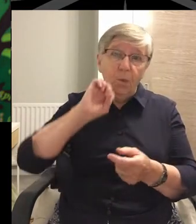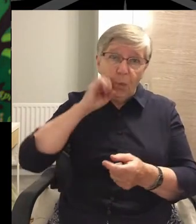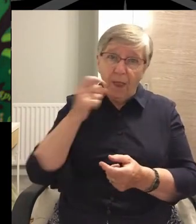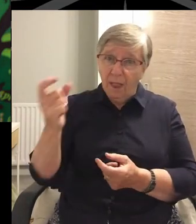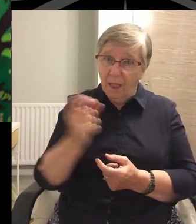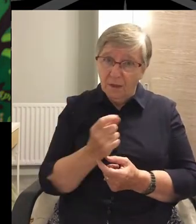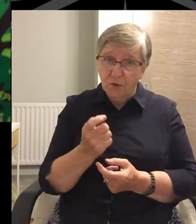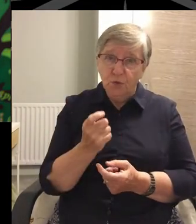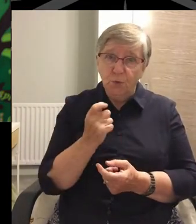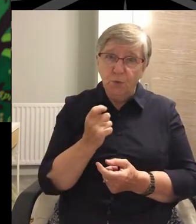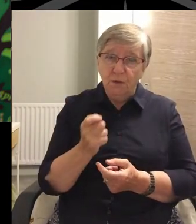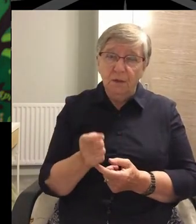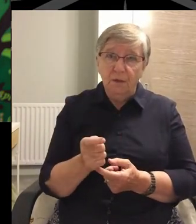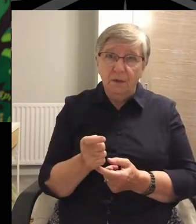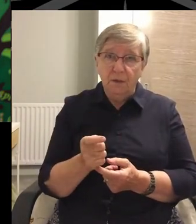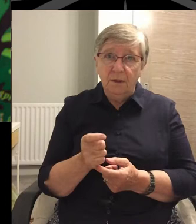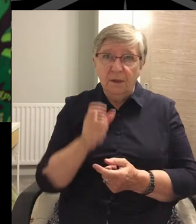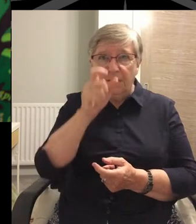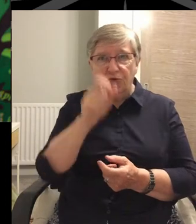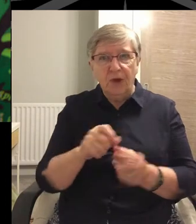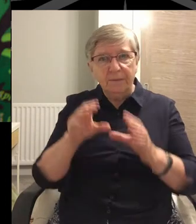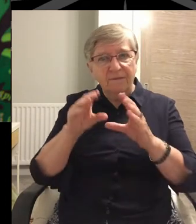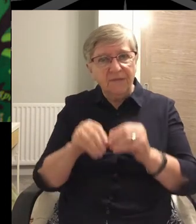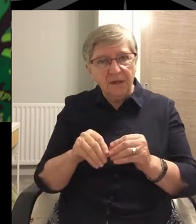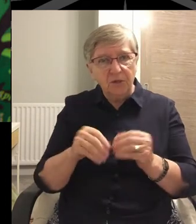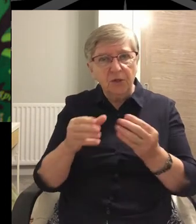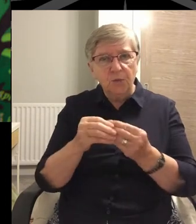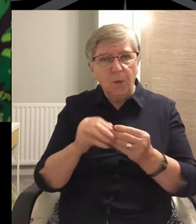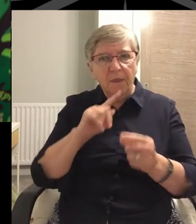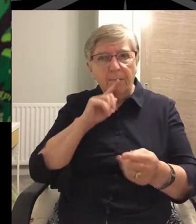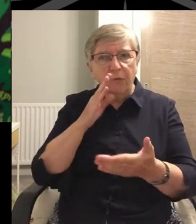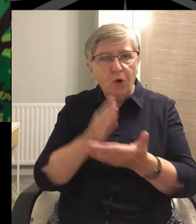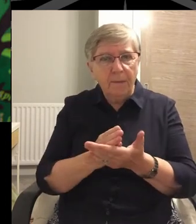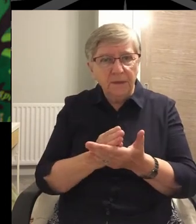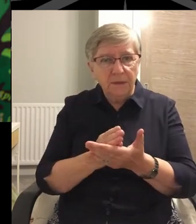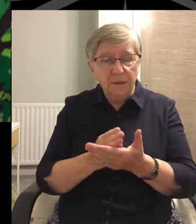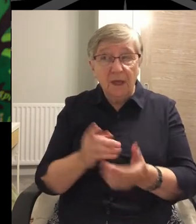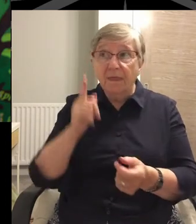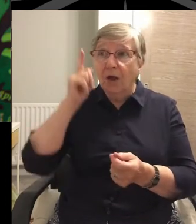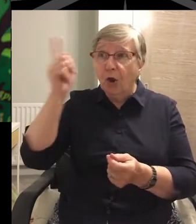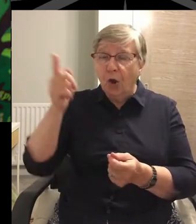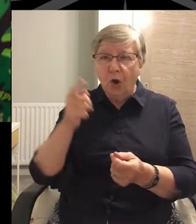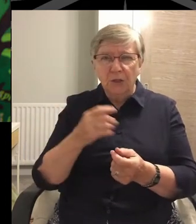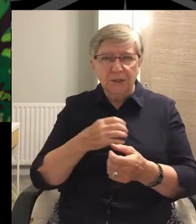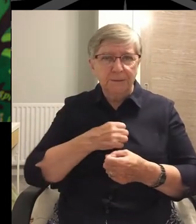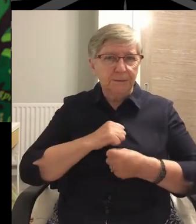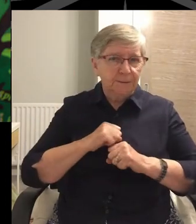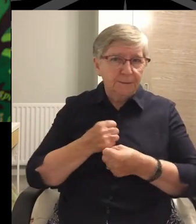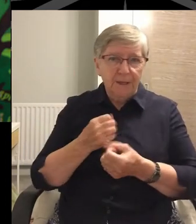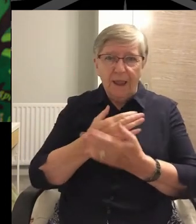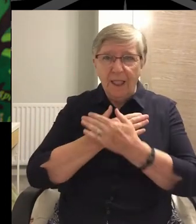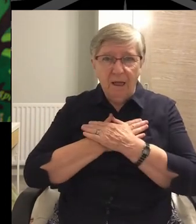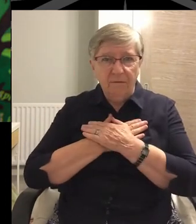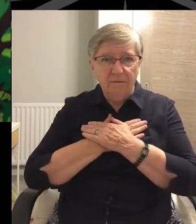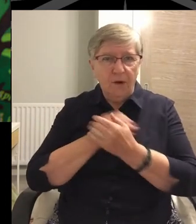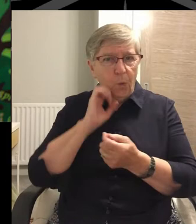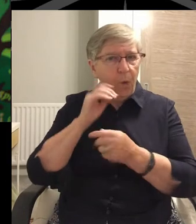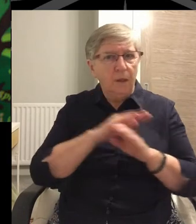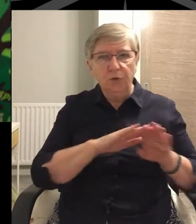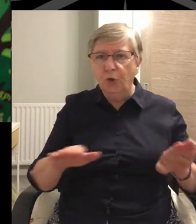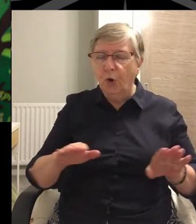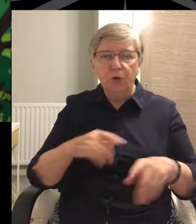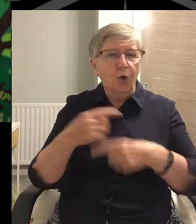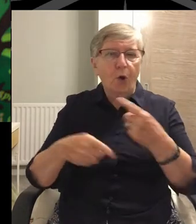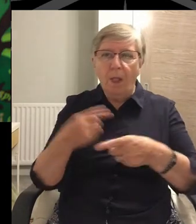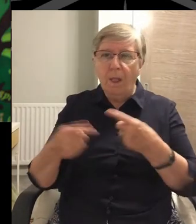the corner, the chapter finishes with promises that God's frustrated love will